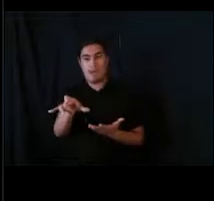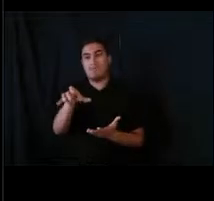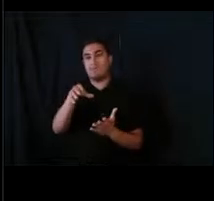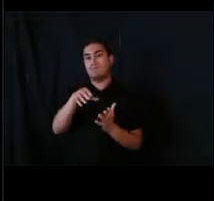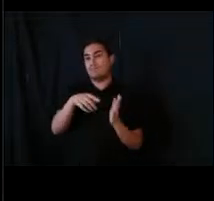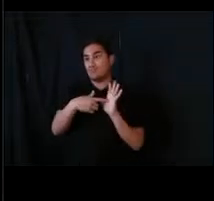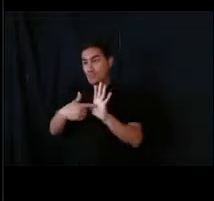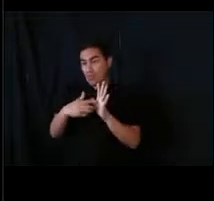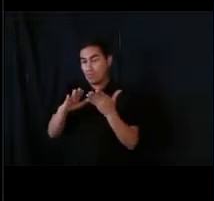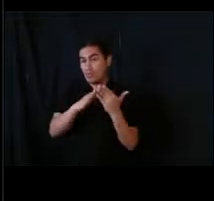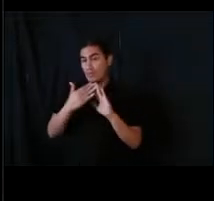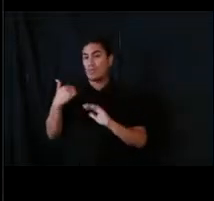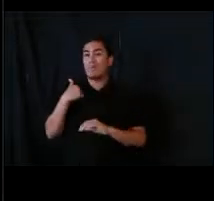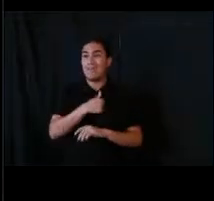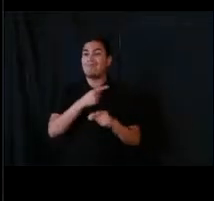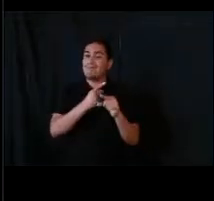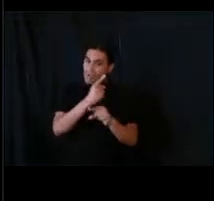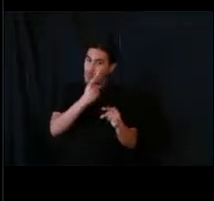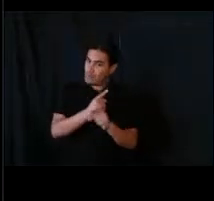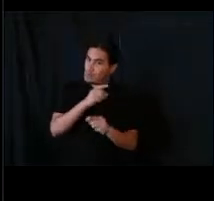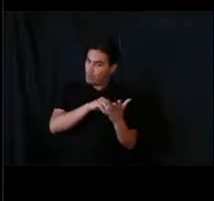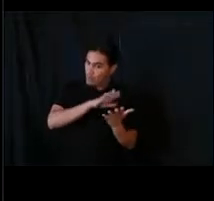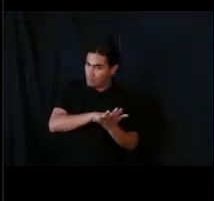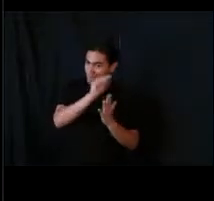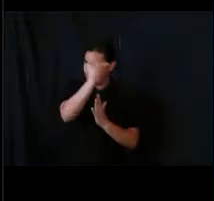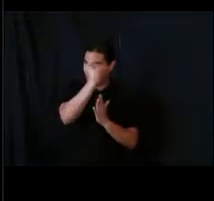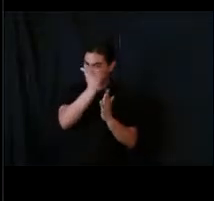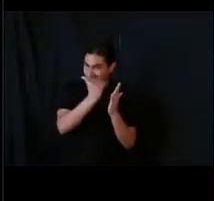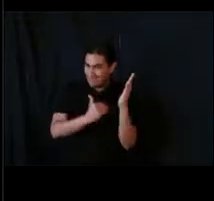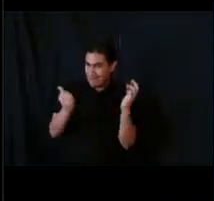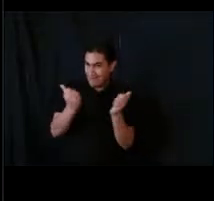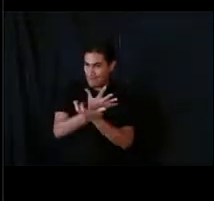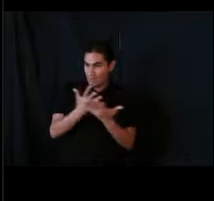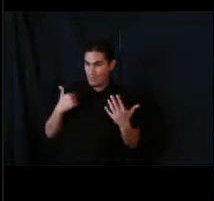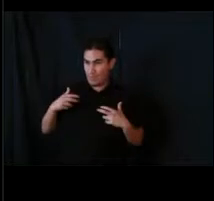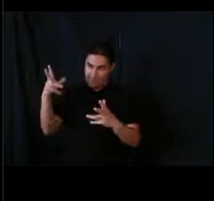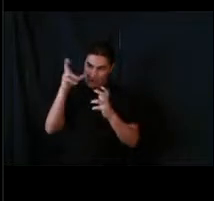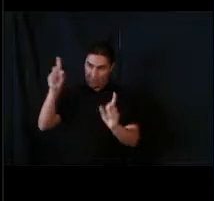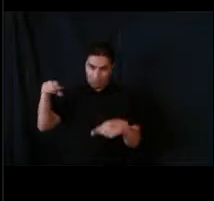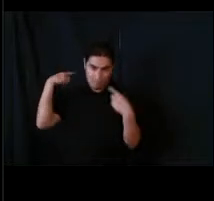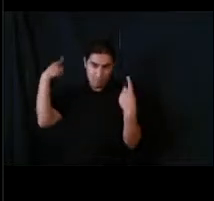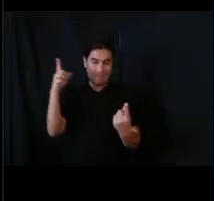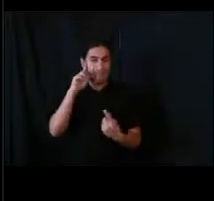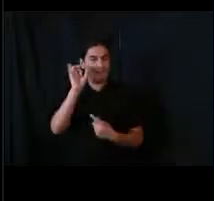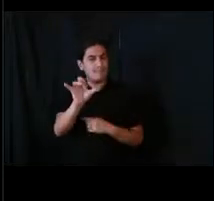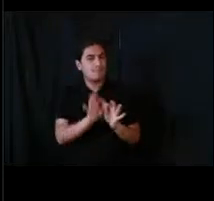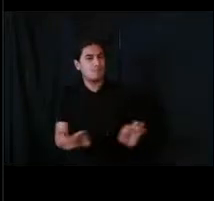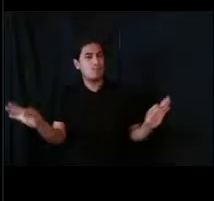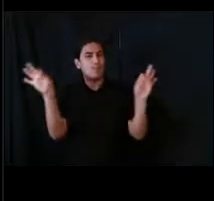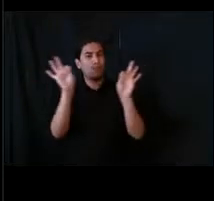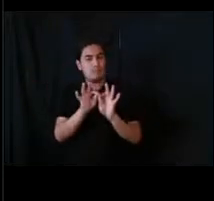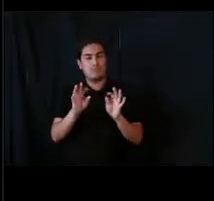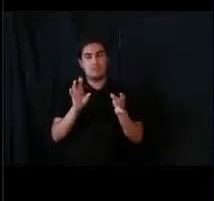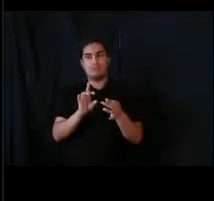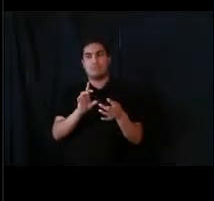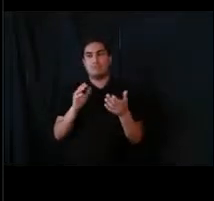we have accurately documented um what we heard from them i think that's really important to close the loop um but